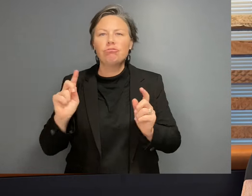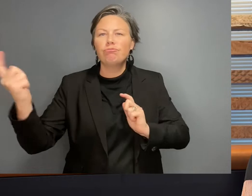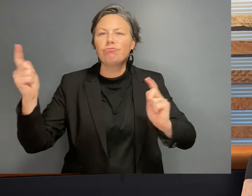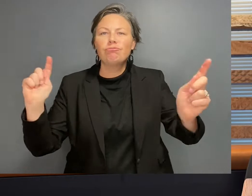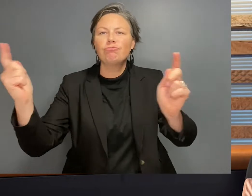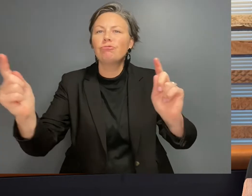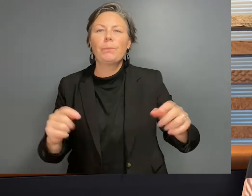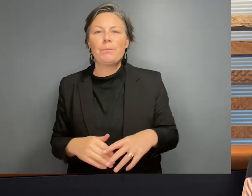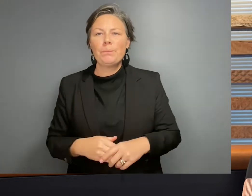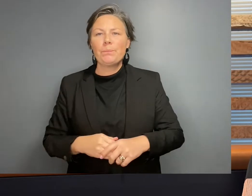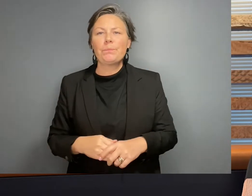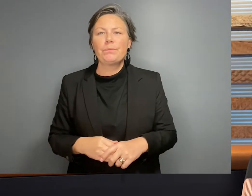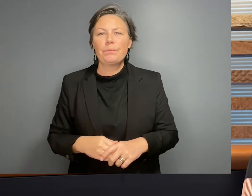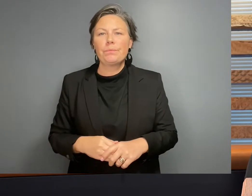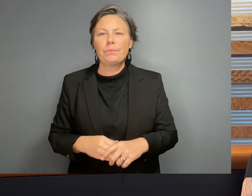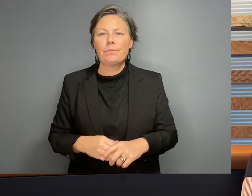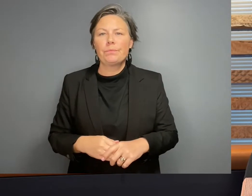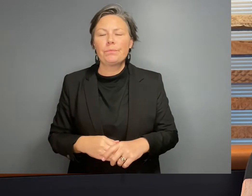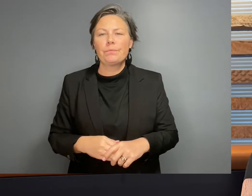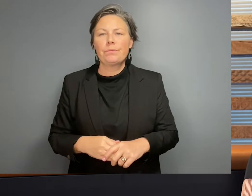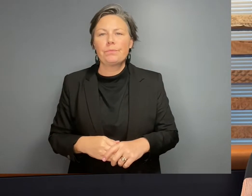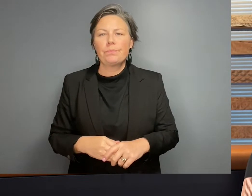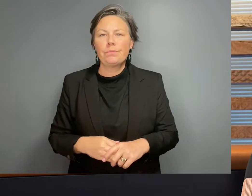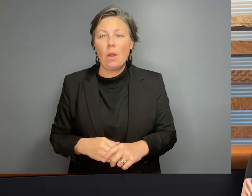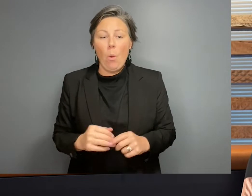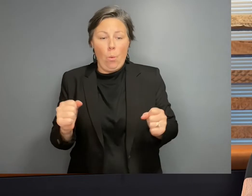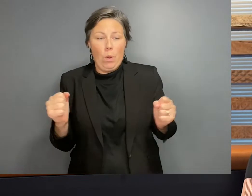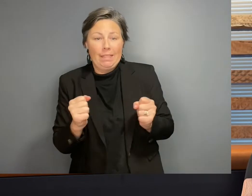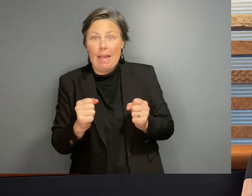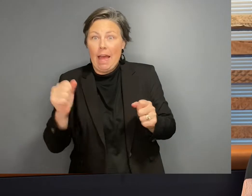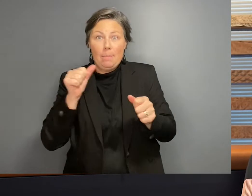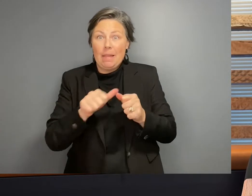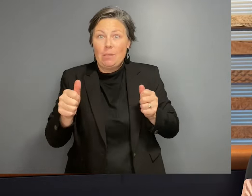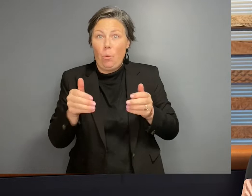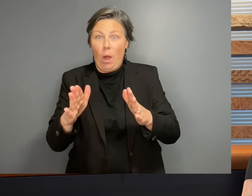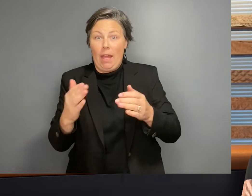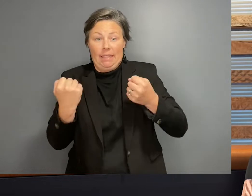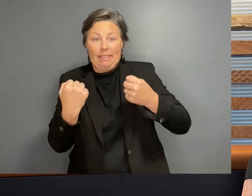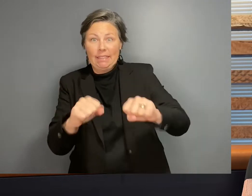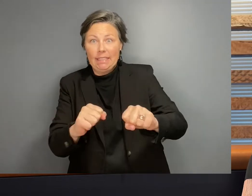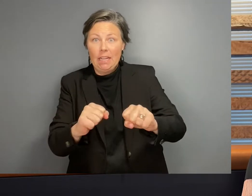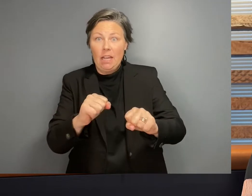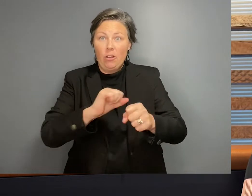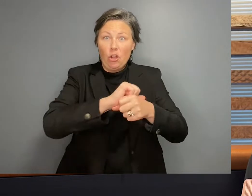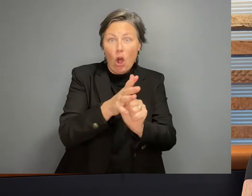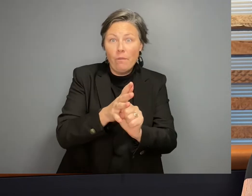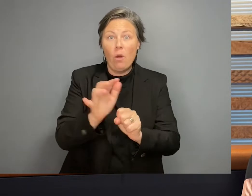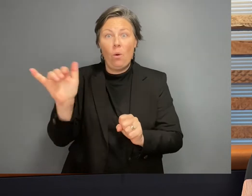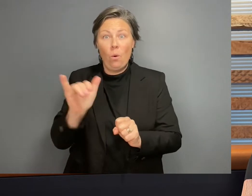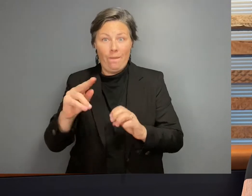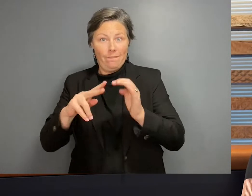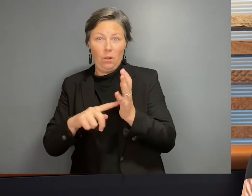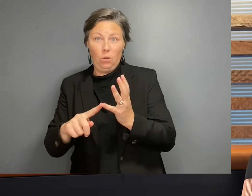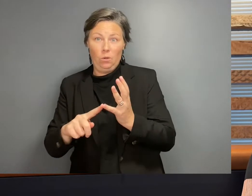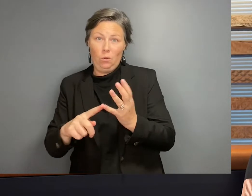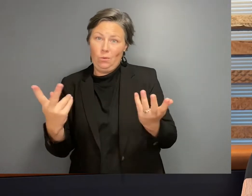safe against illnesses in winter? Firstly, of course, vaccination against COVID-19 or flu is your very